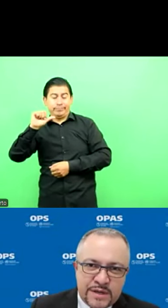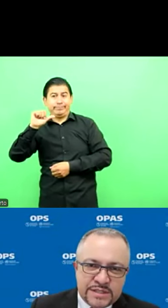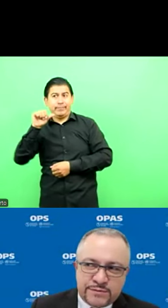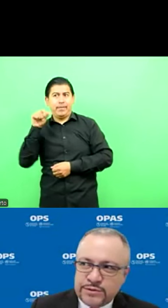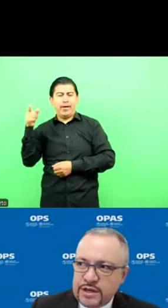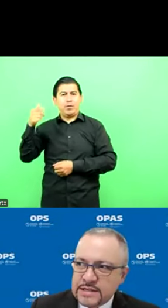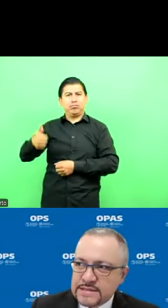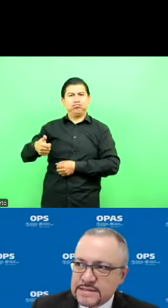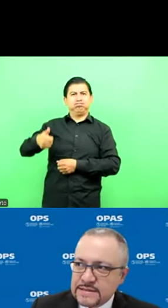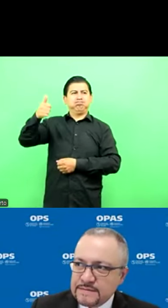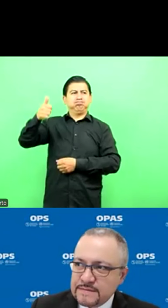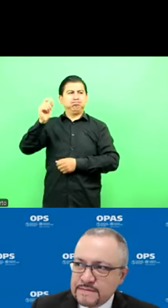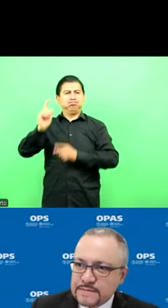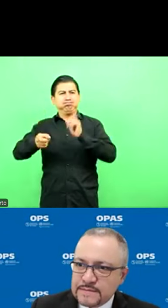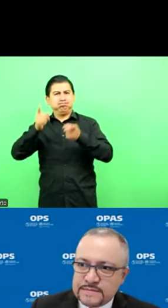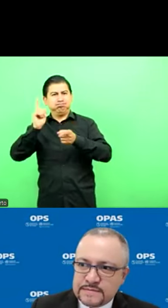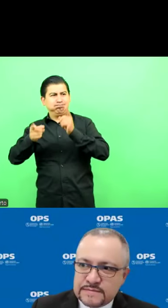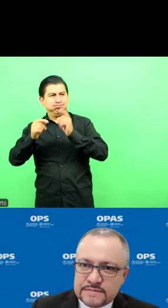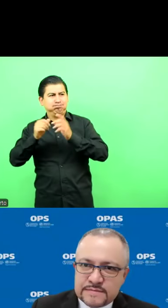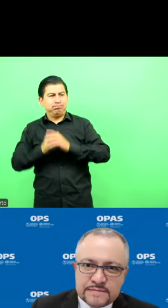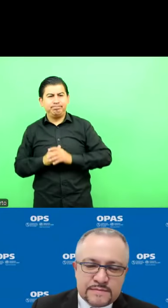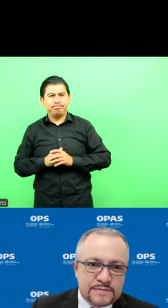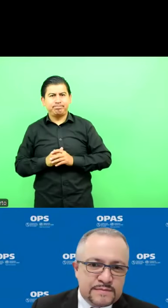so much for joining us.